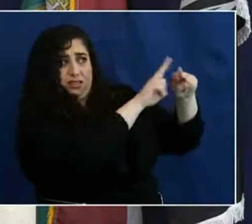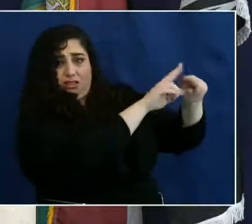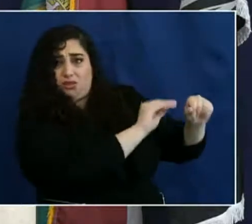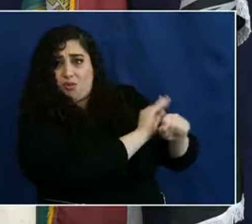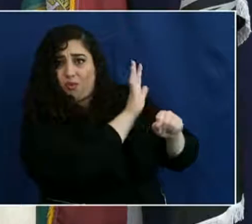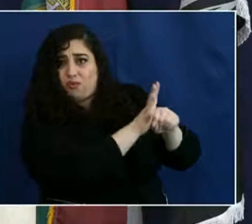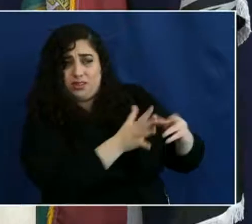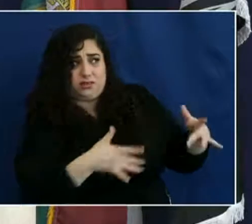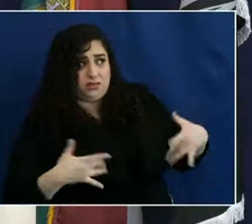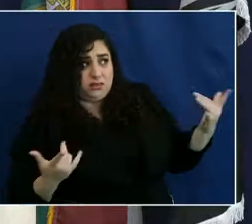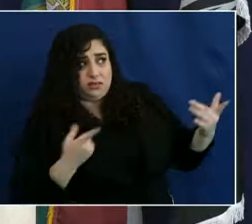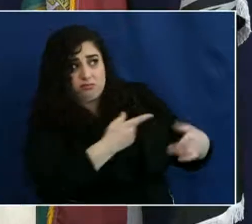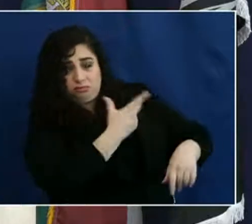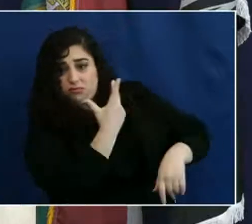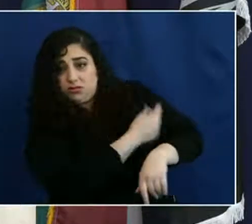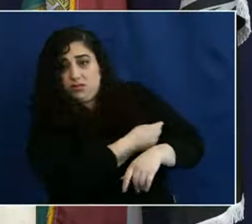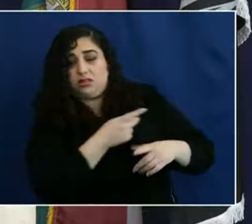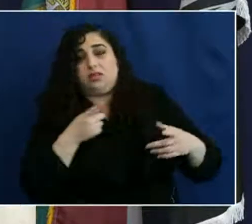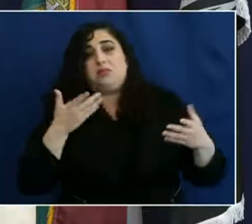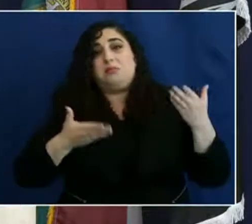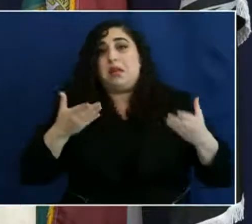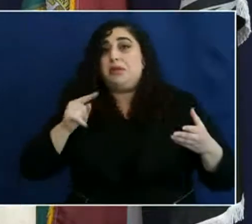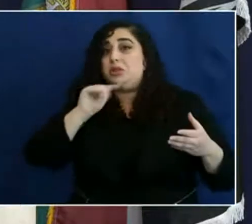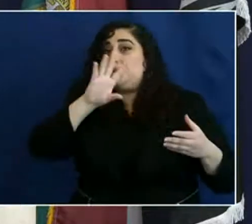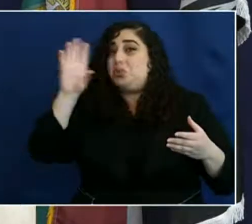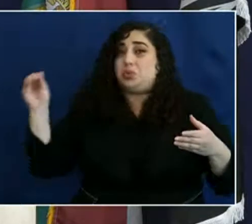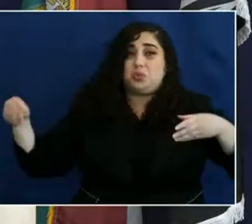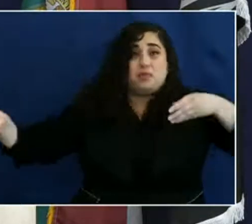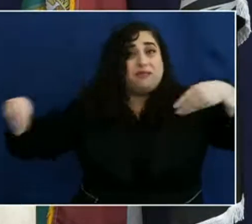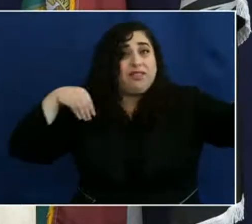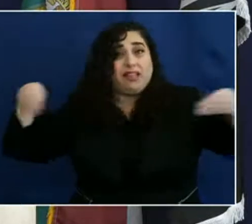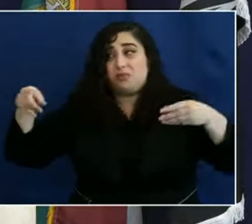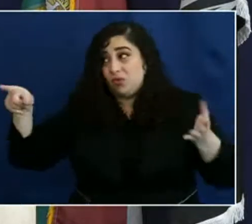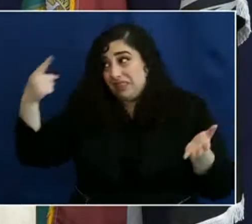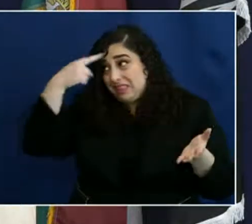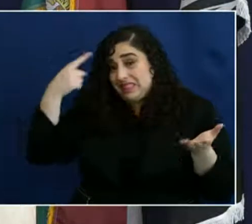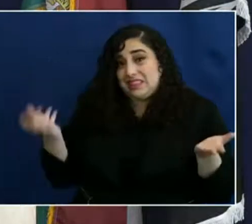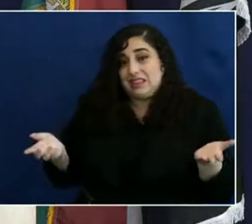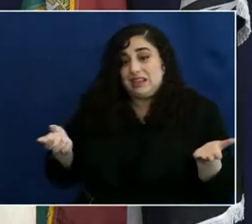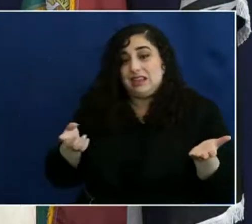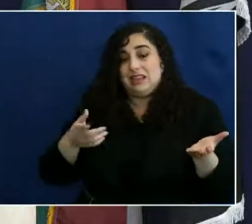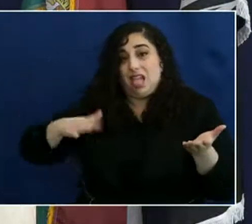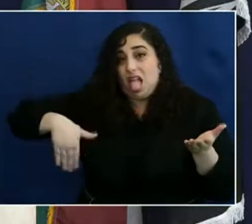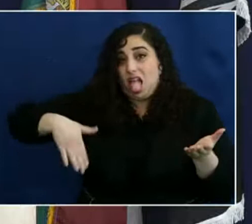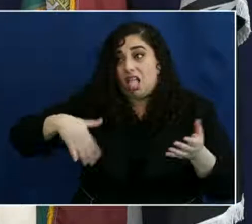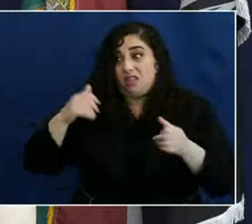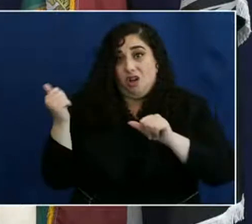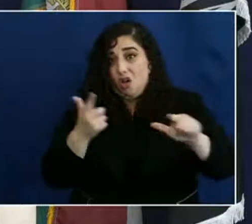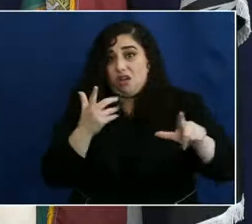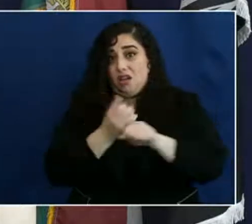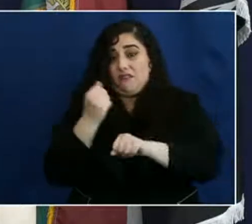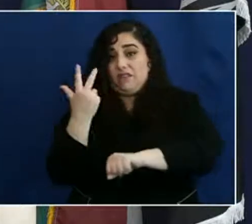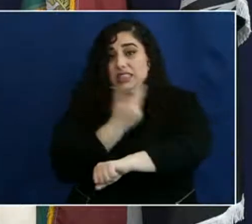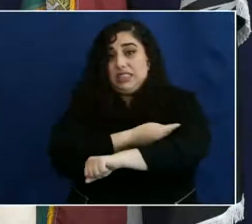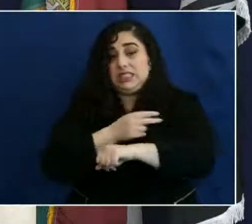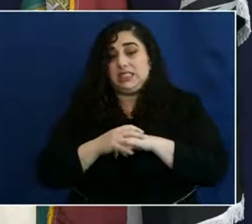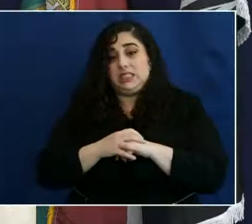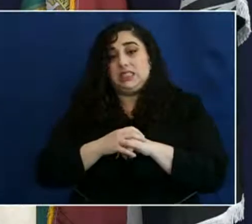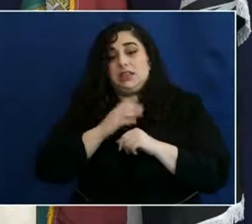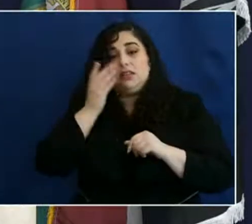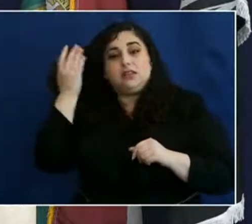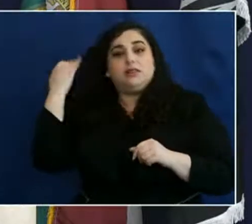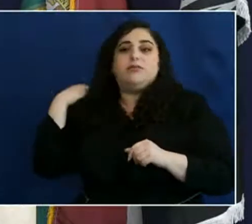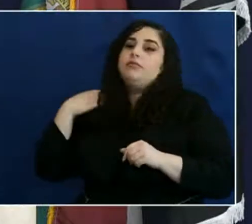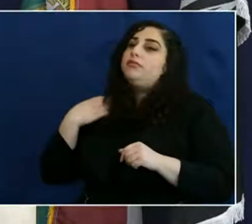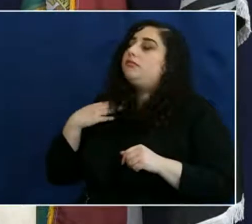people might be loosening up a little bit too much? Well, I think there's always a concern. I think that's natural, and it's